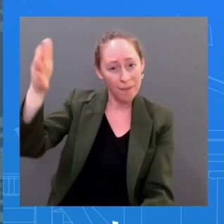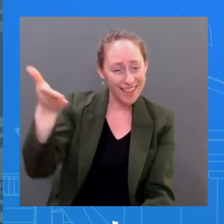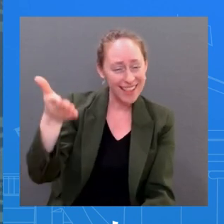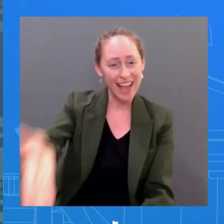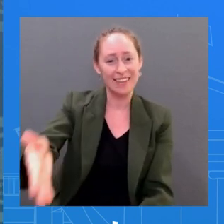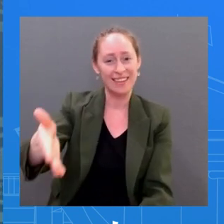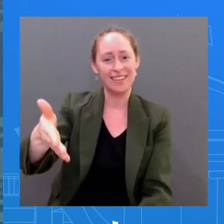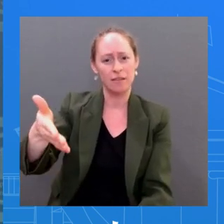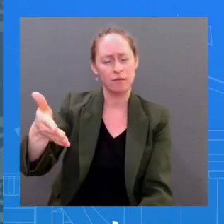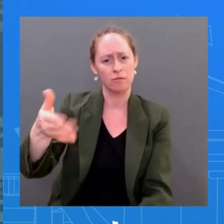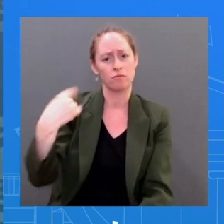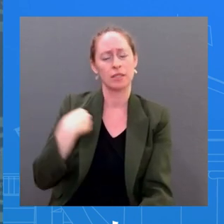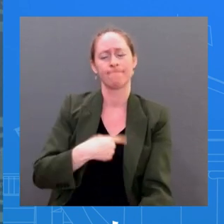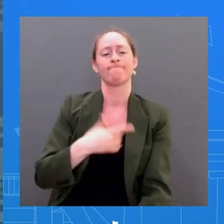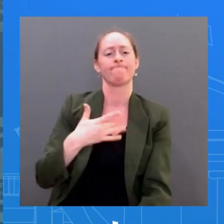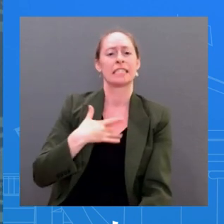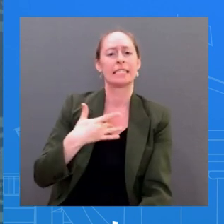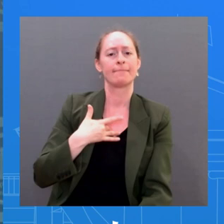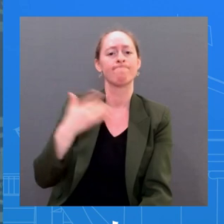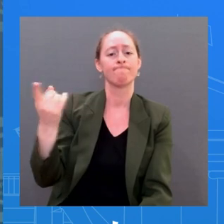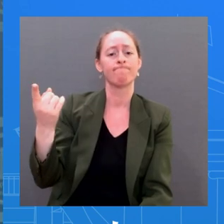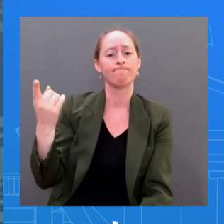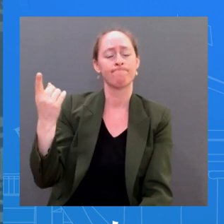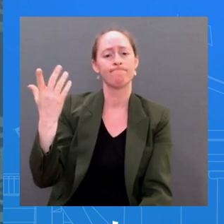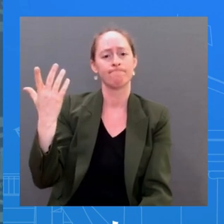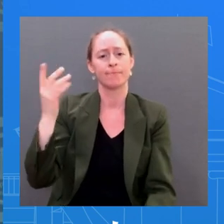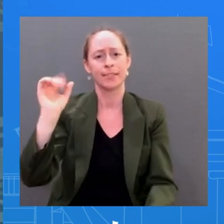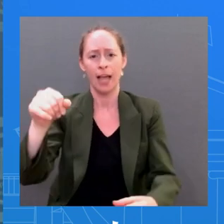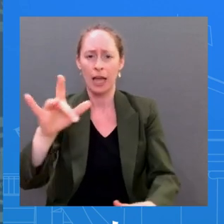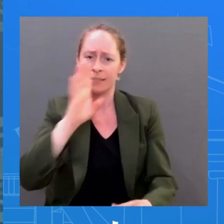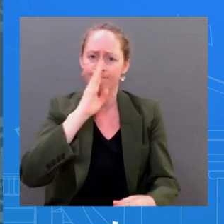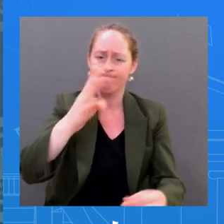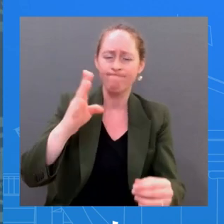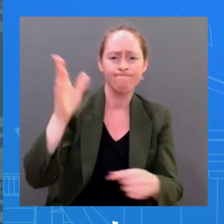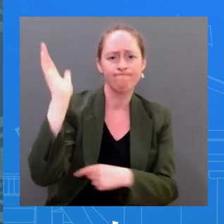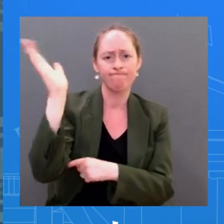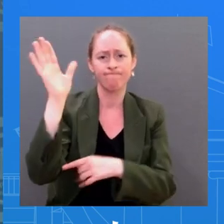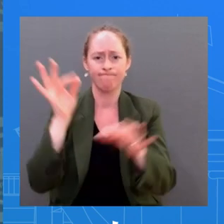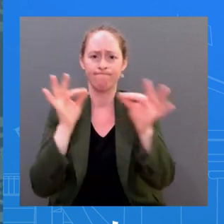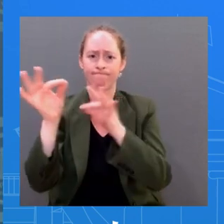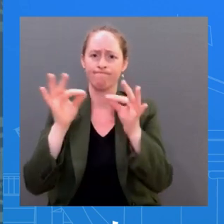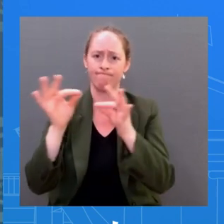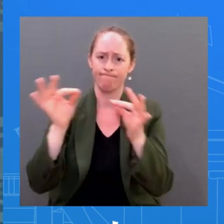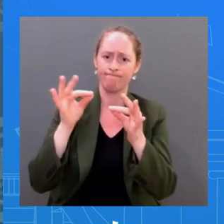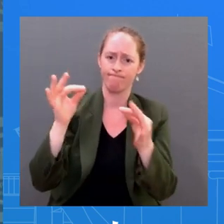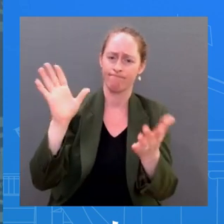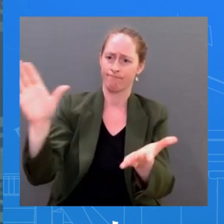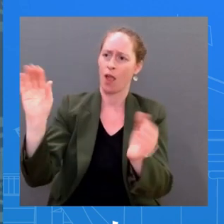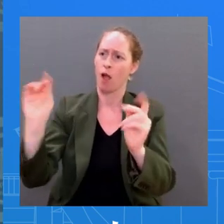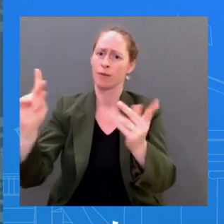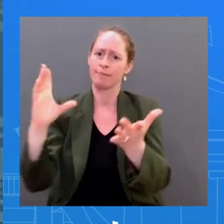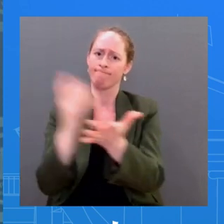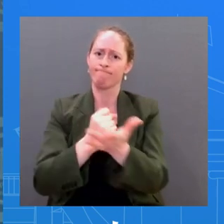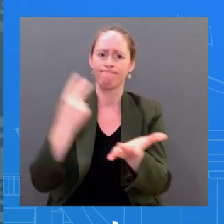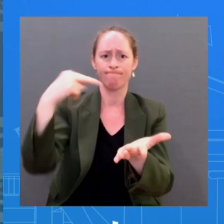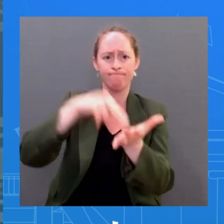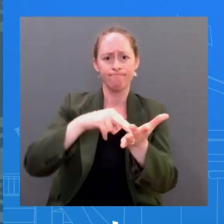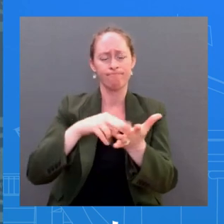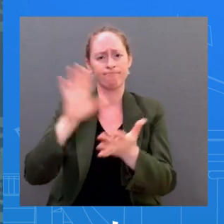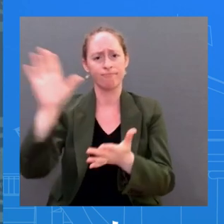him directly, him using his platform, is incredibly important. We all know what it's like or how important it is for